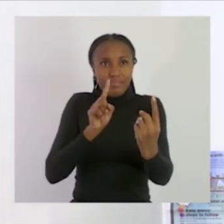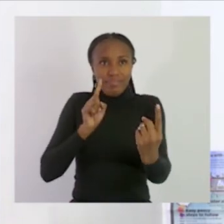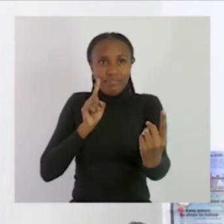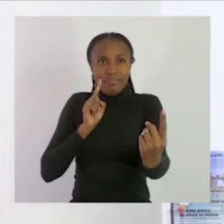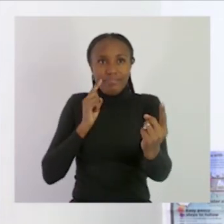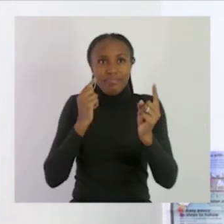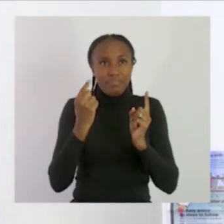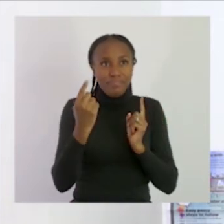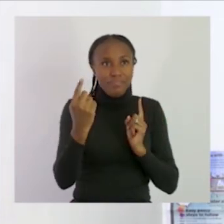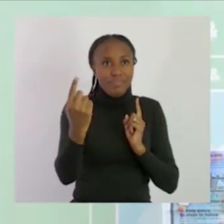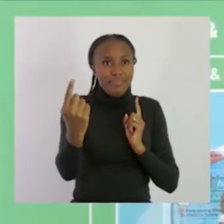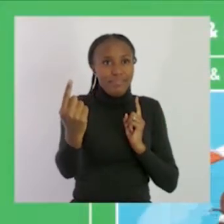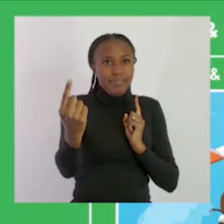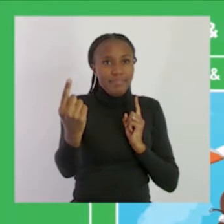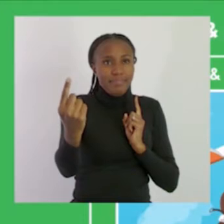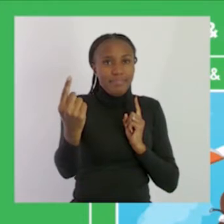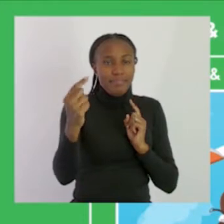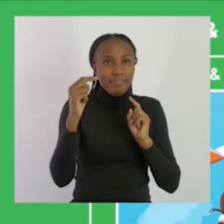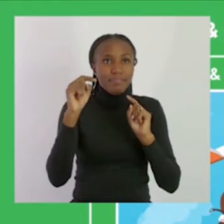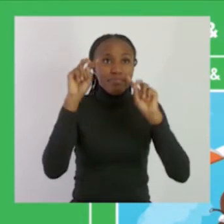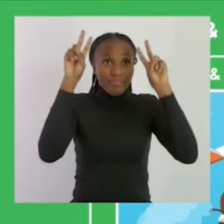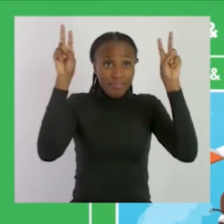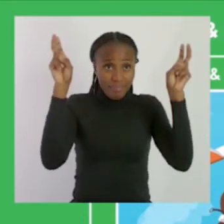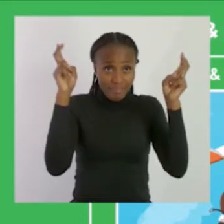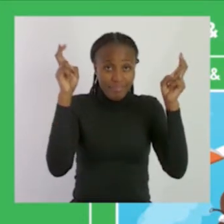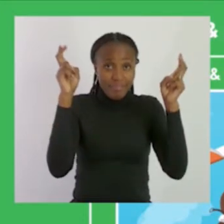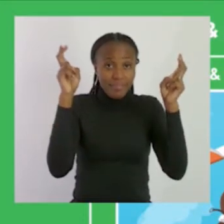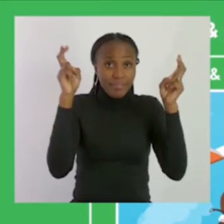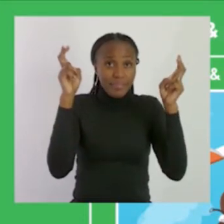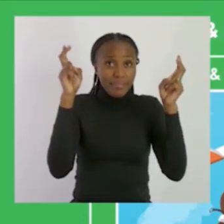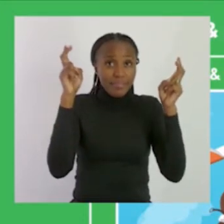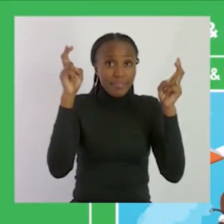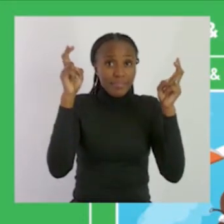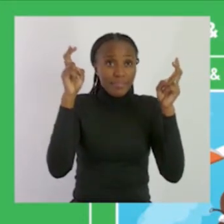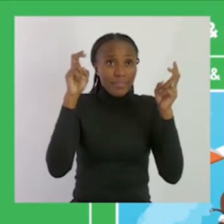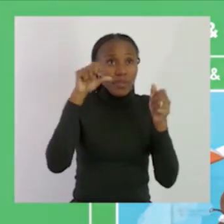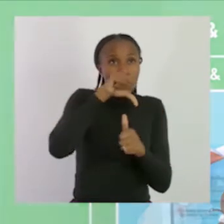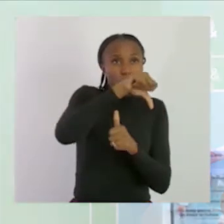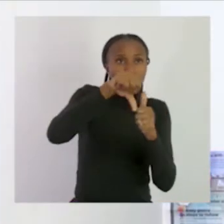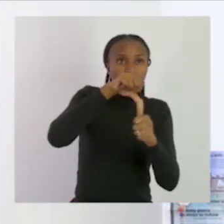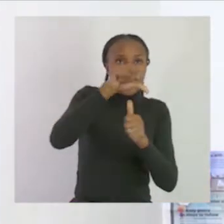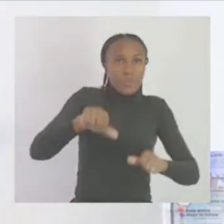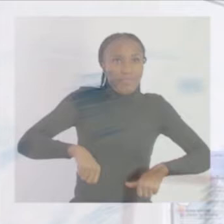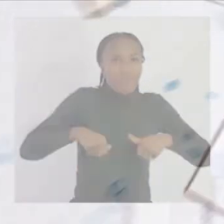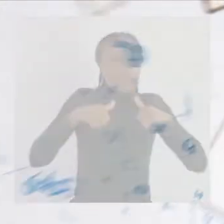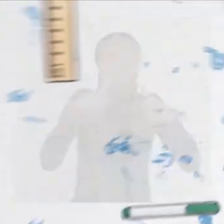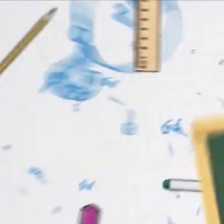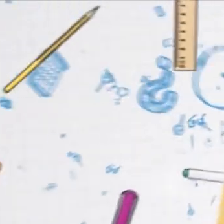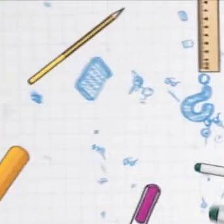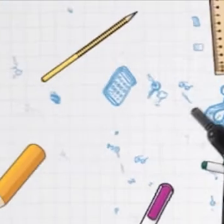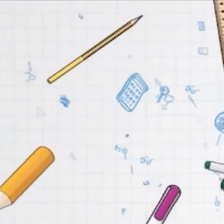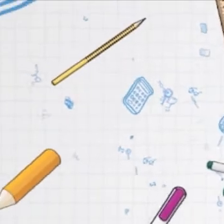self-distancing. And our lesson for today is on social health.